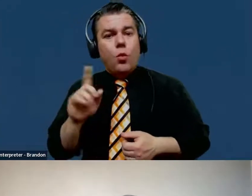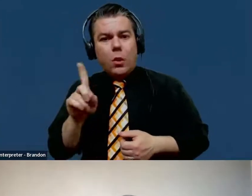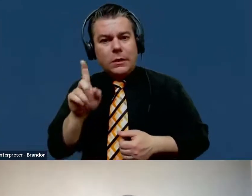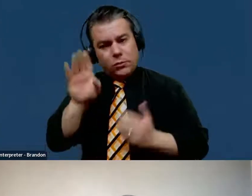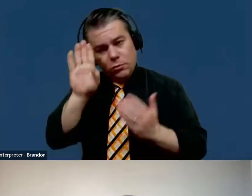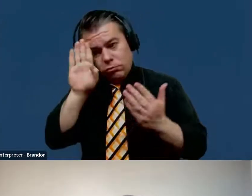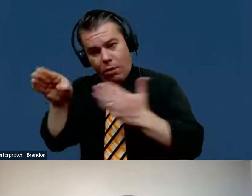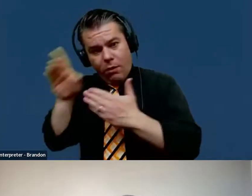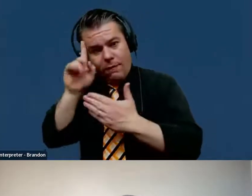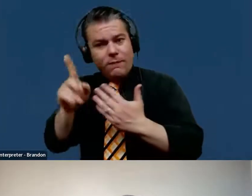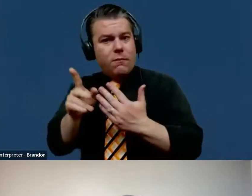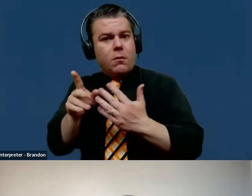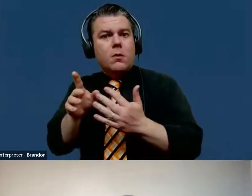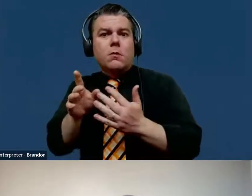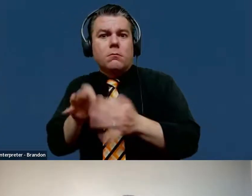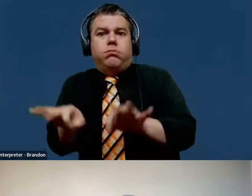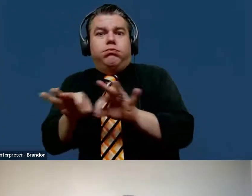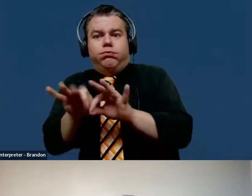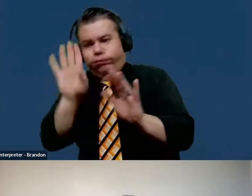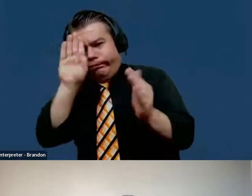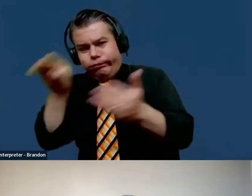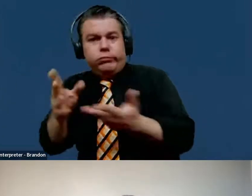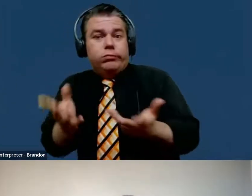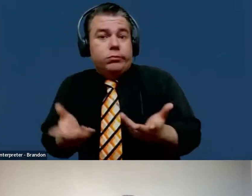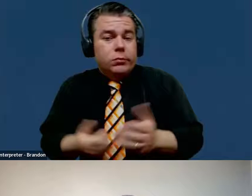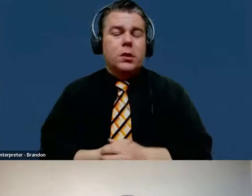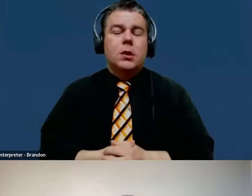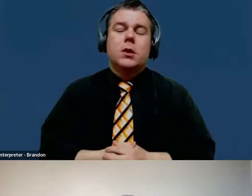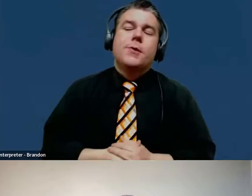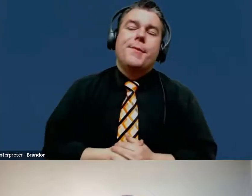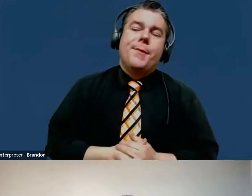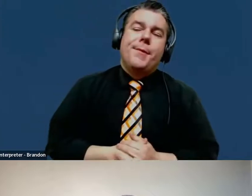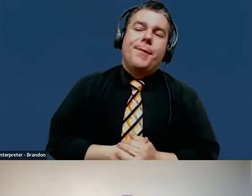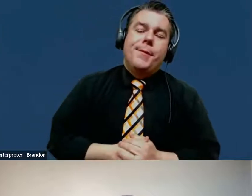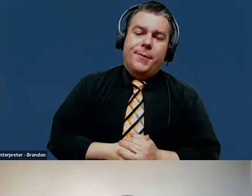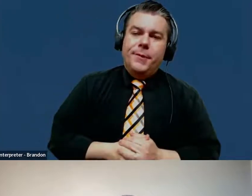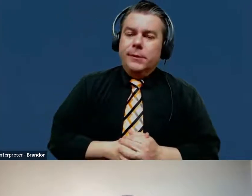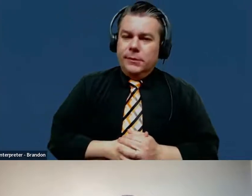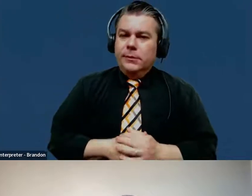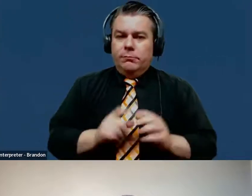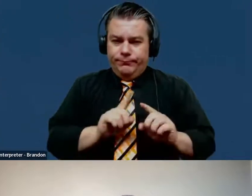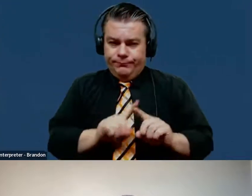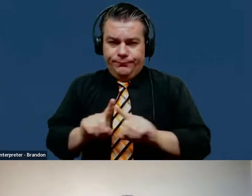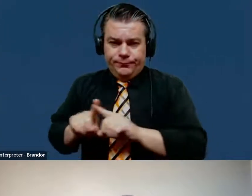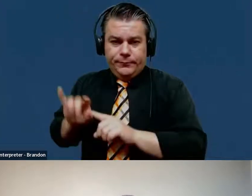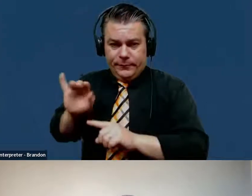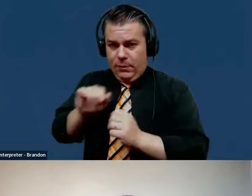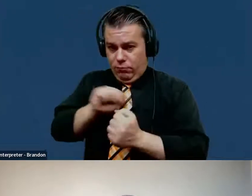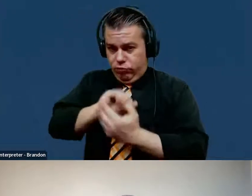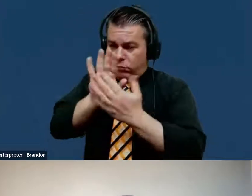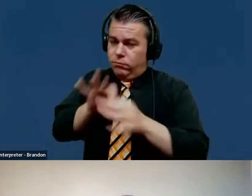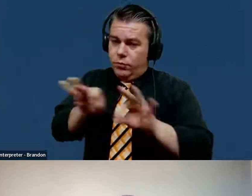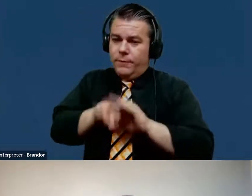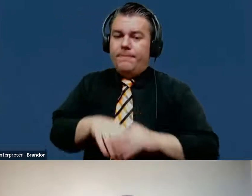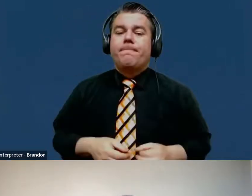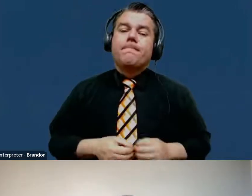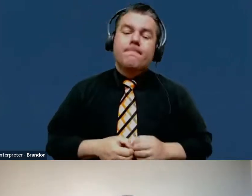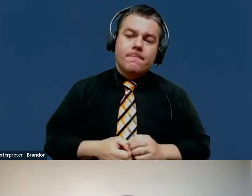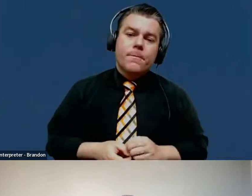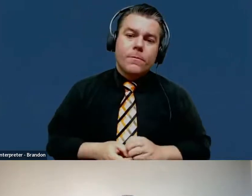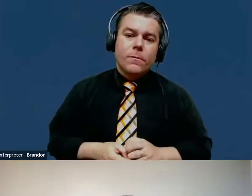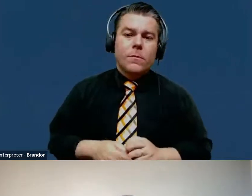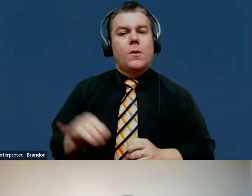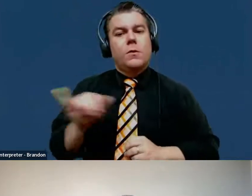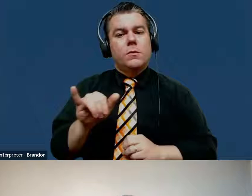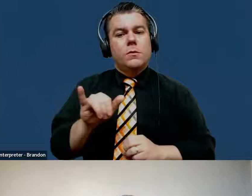priority as well. So participatory approaches are quite important in that. And I think what is also